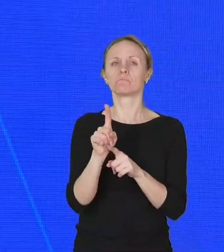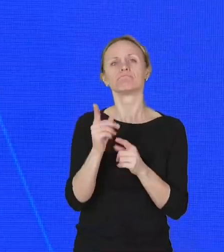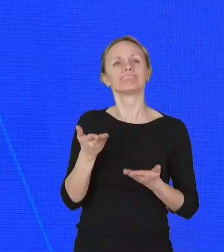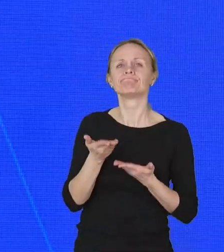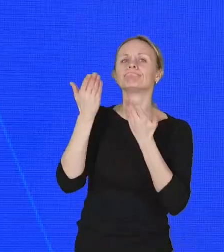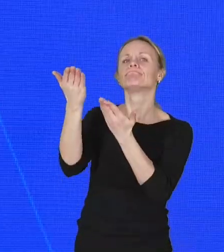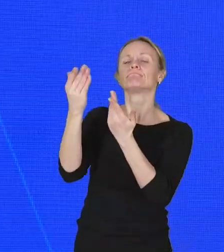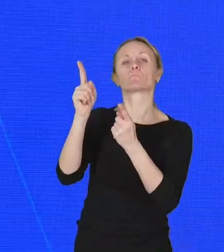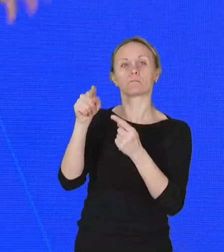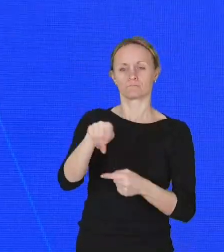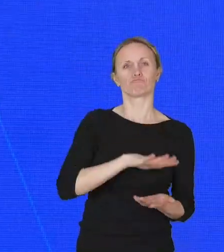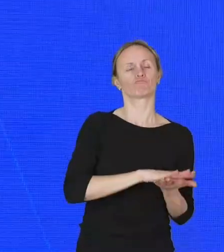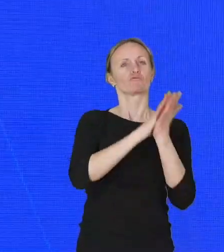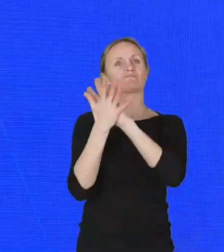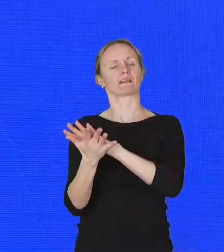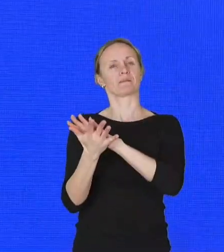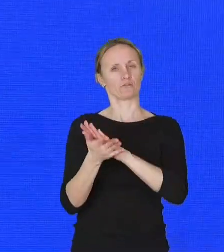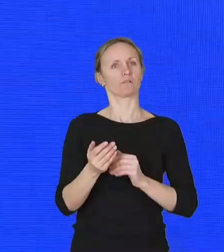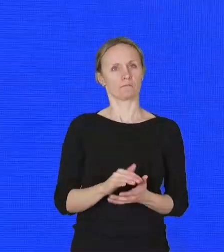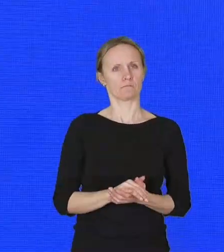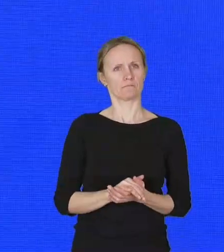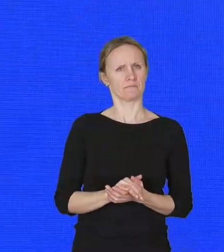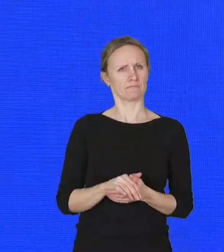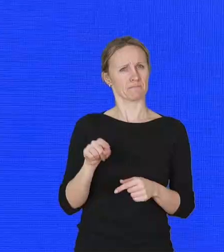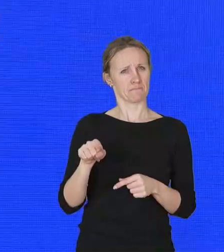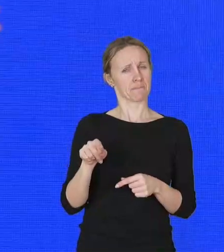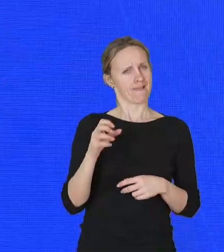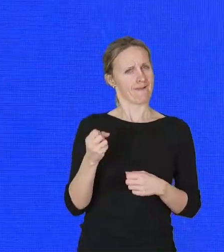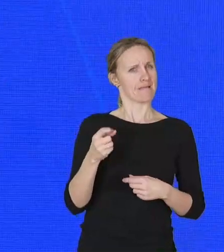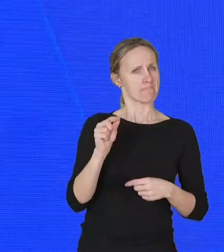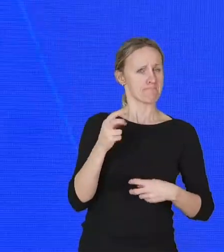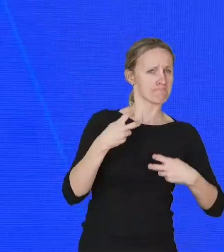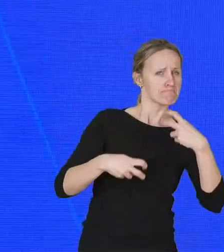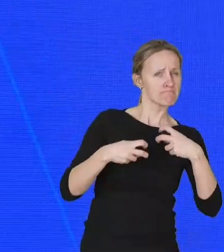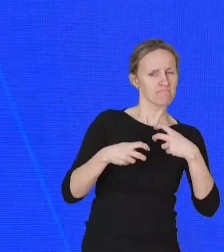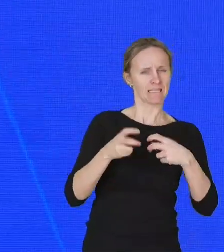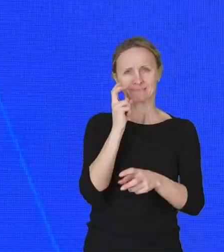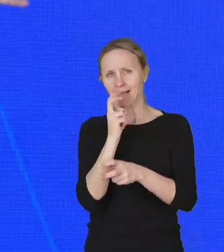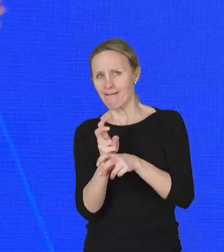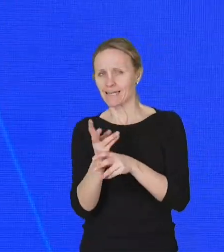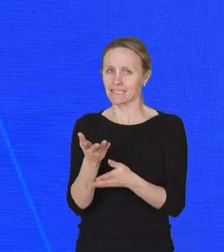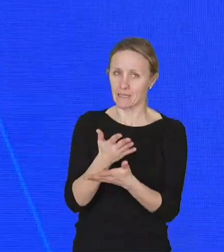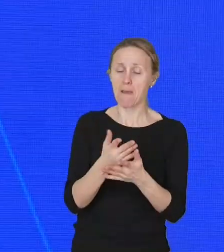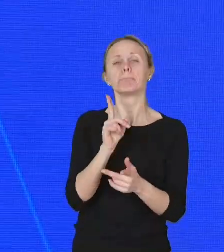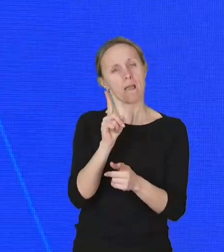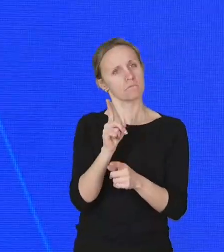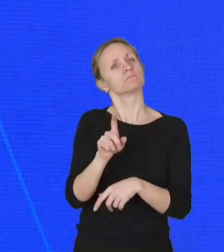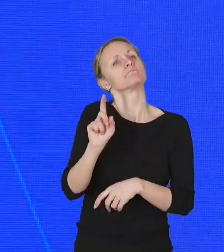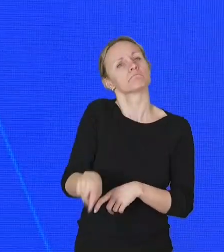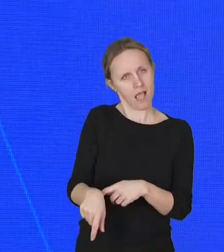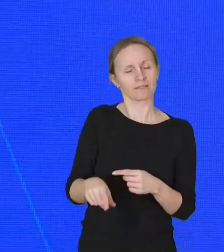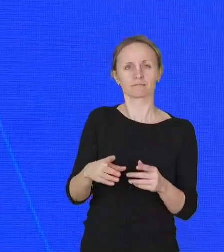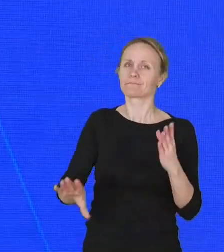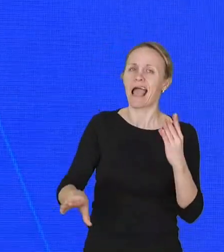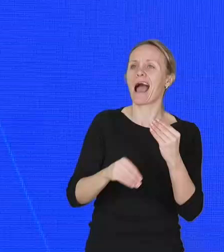the conceptual point of view and the way how you have to create this, the way how you have to build the partnership, how you have to get on board and